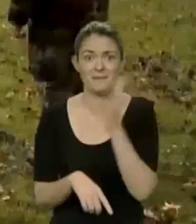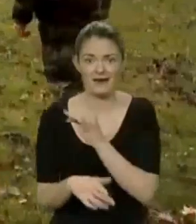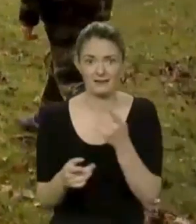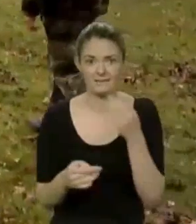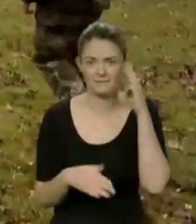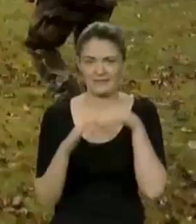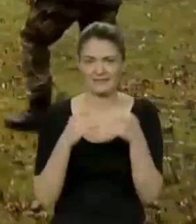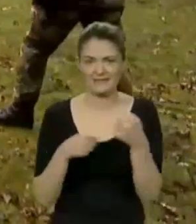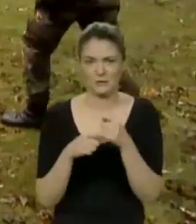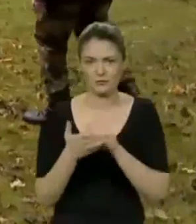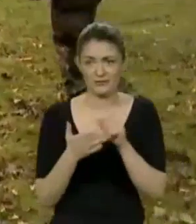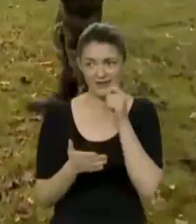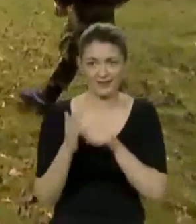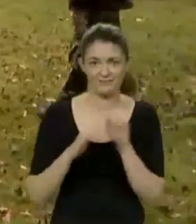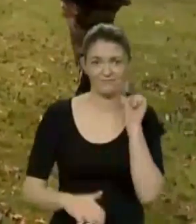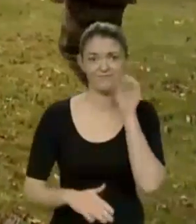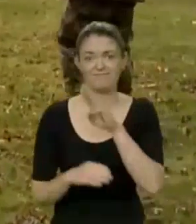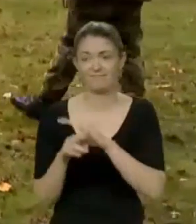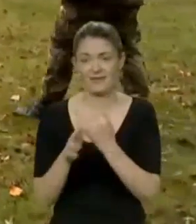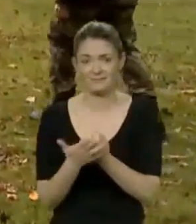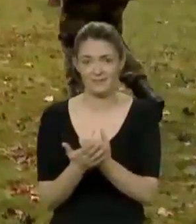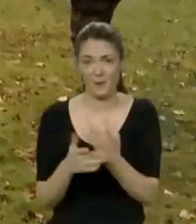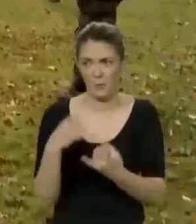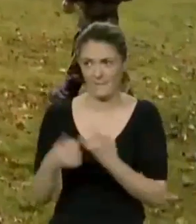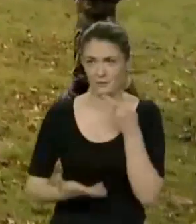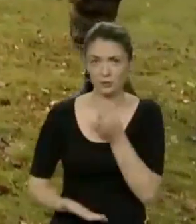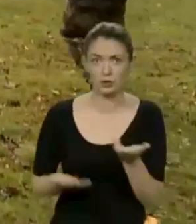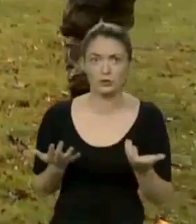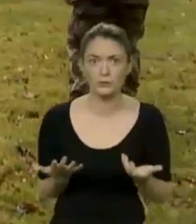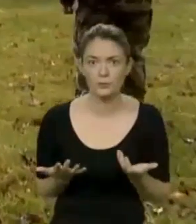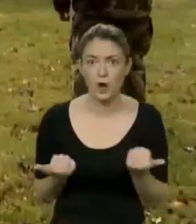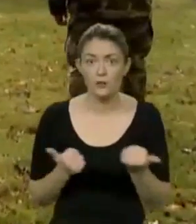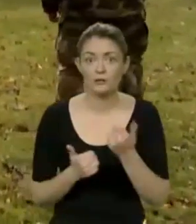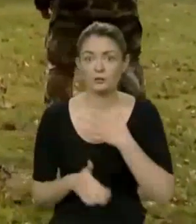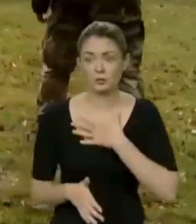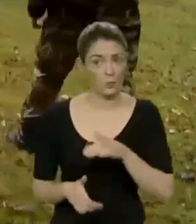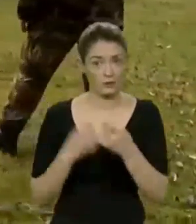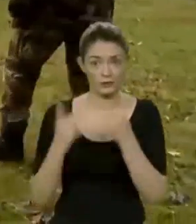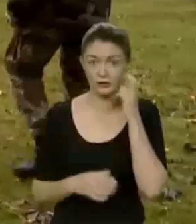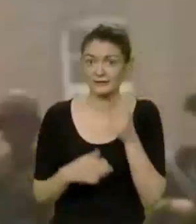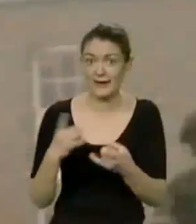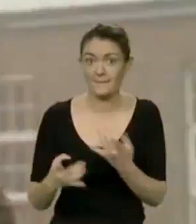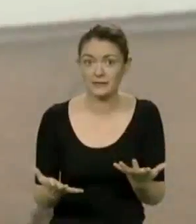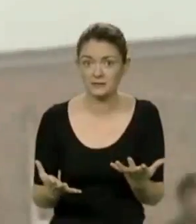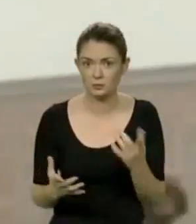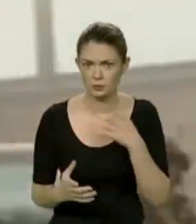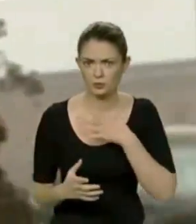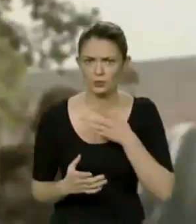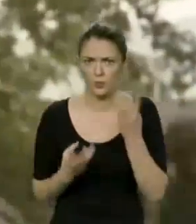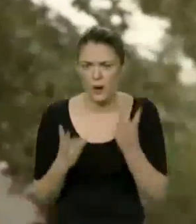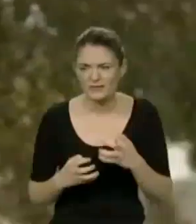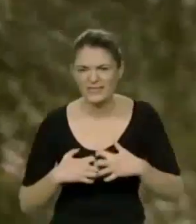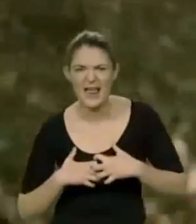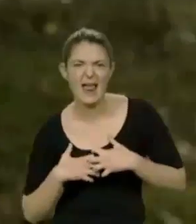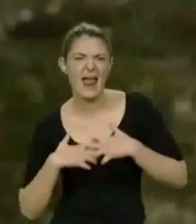back and the Minister of Defence has to write a letter to your parents explaining as to what happened to you. All right? So you don't want that shit to happen. You want to get angry now